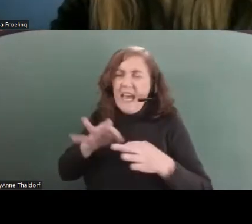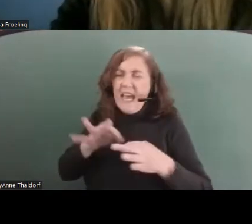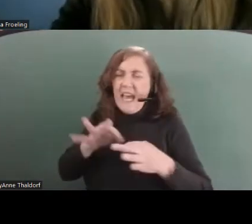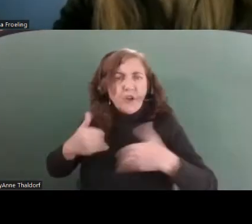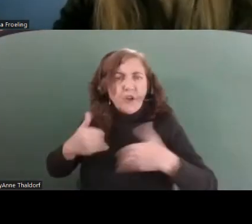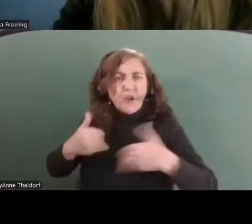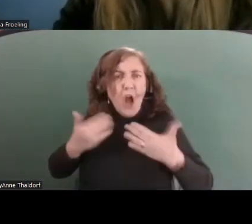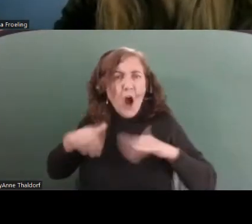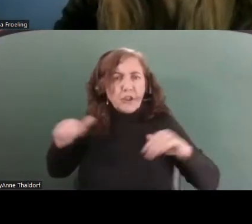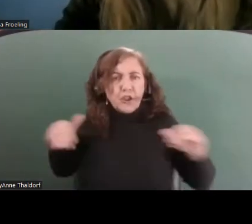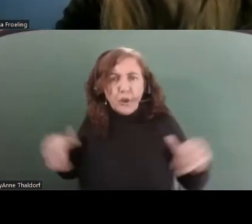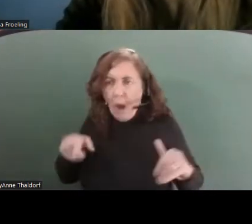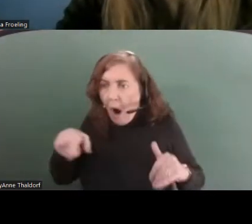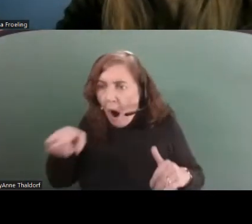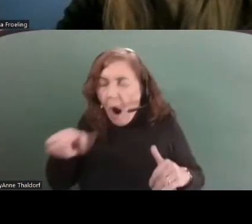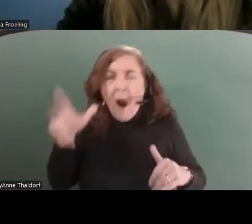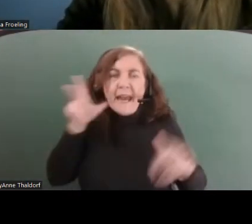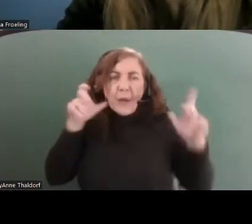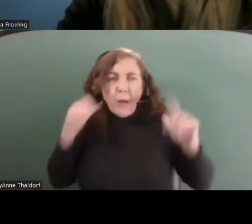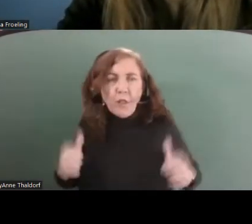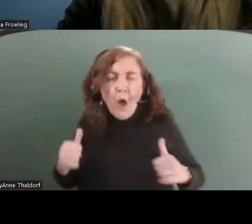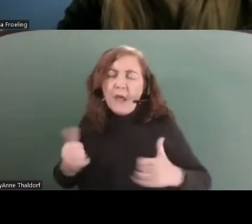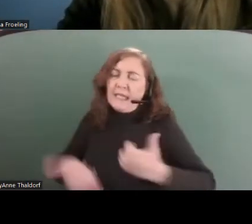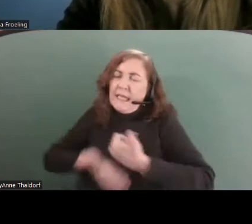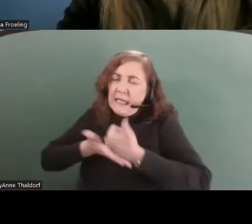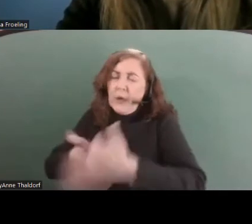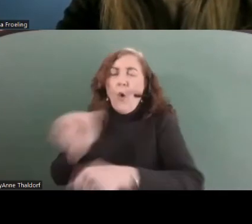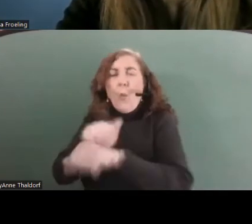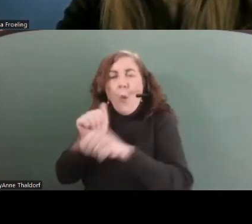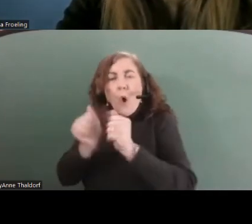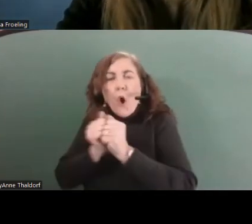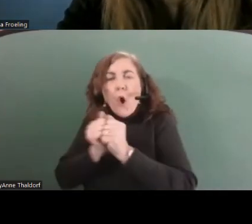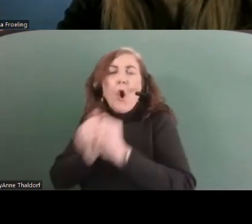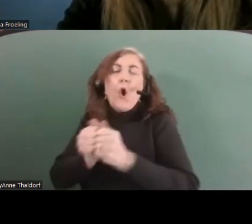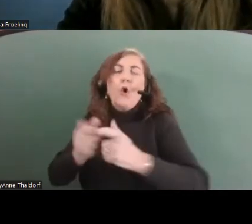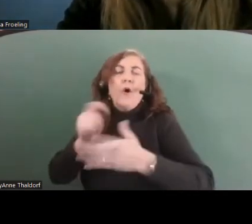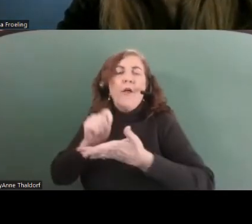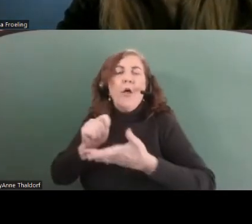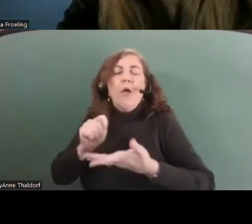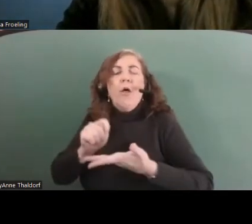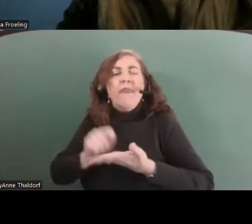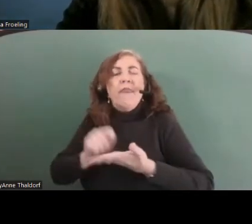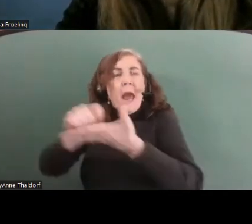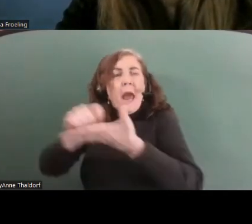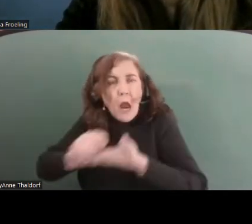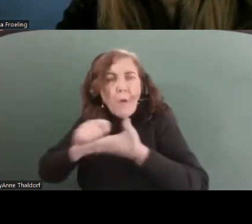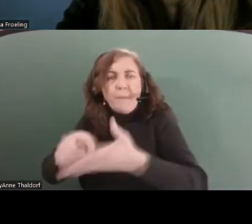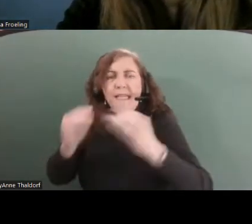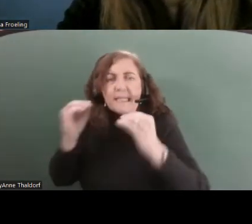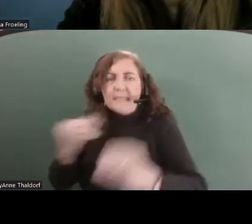can do therapy and change it so that they no longer have problems.